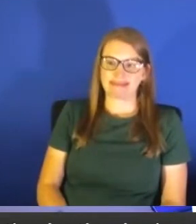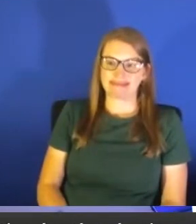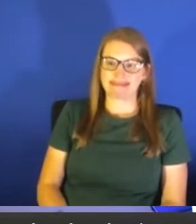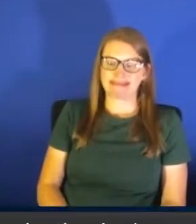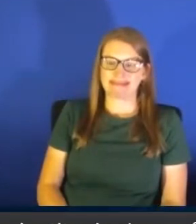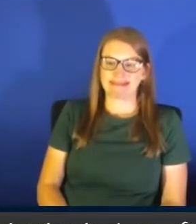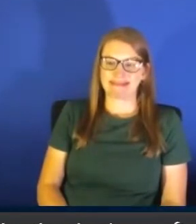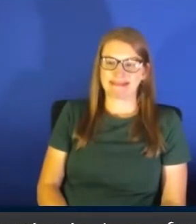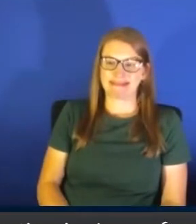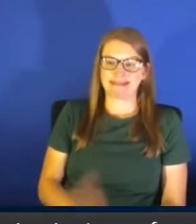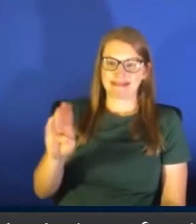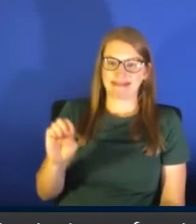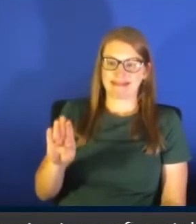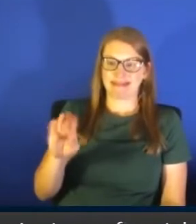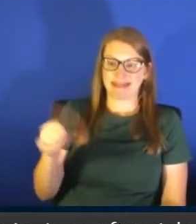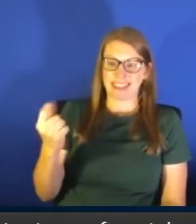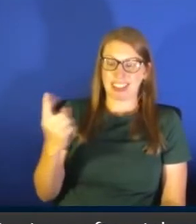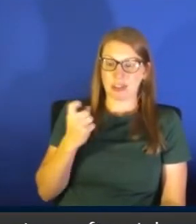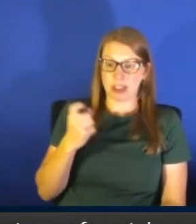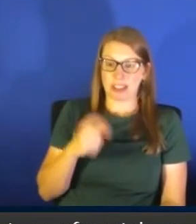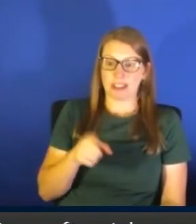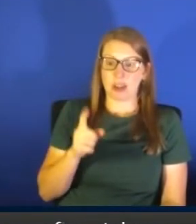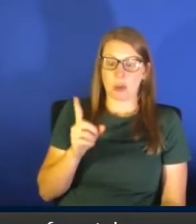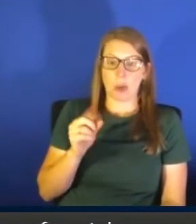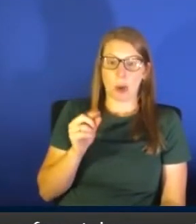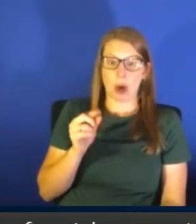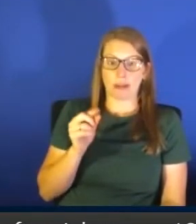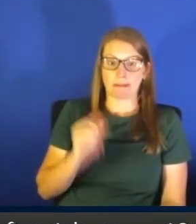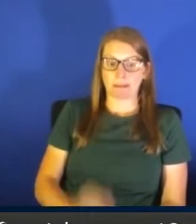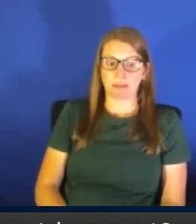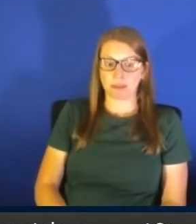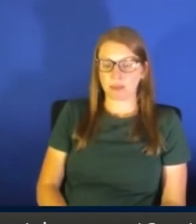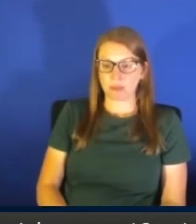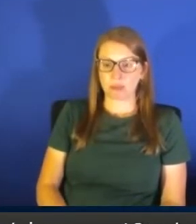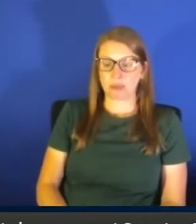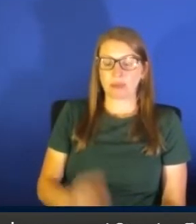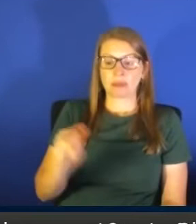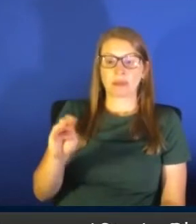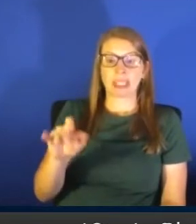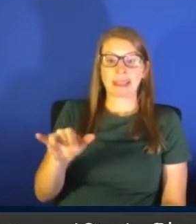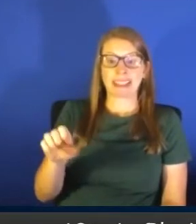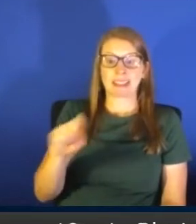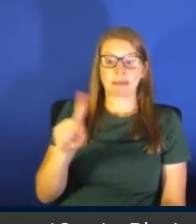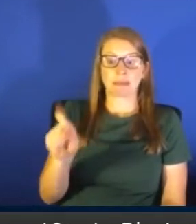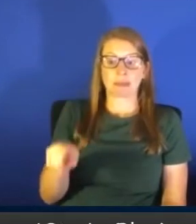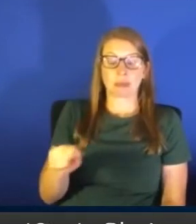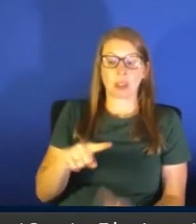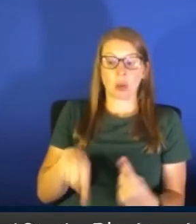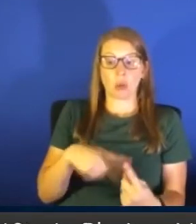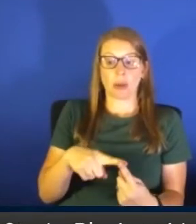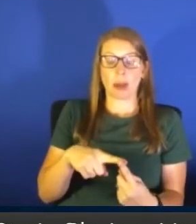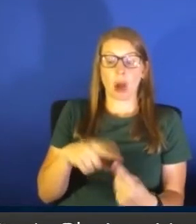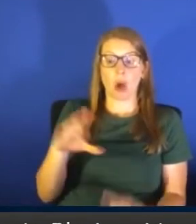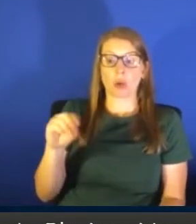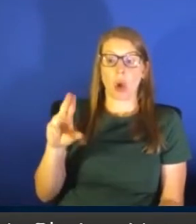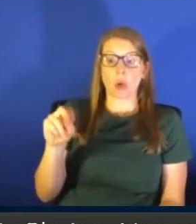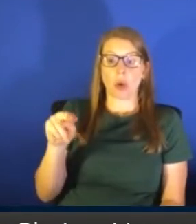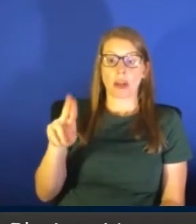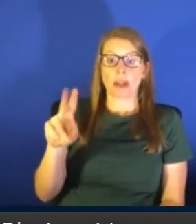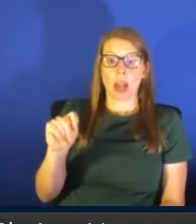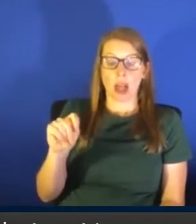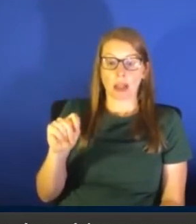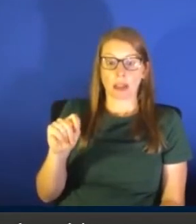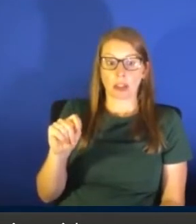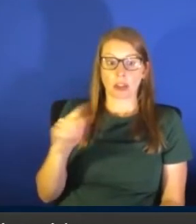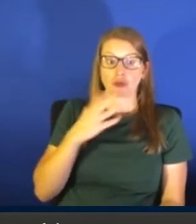think we have another question. We do have one more question that came through from Melissa. She says, what about coconut sugar, agave nectar,